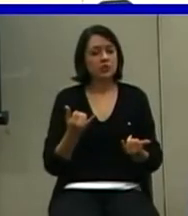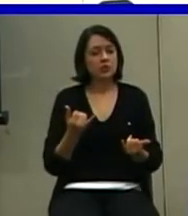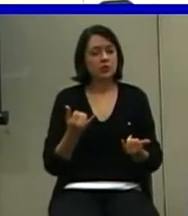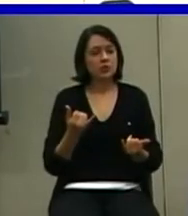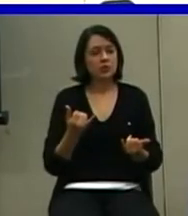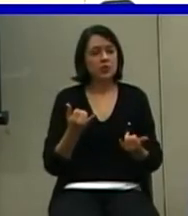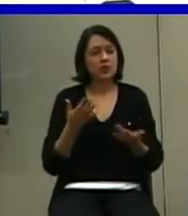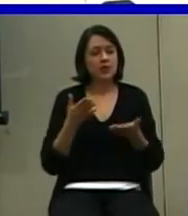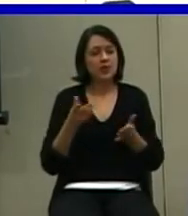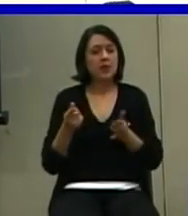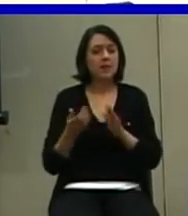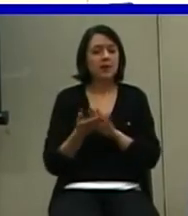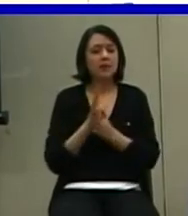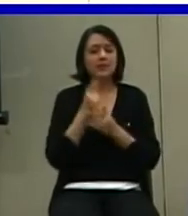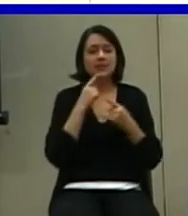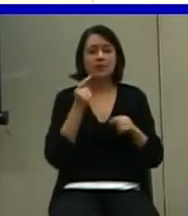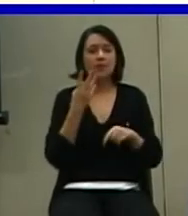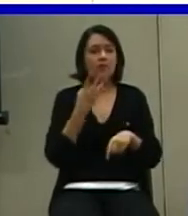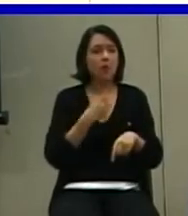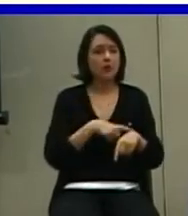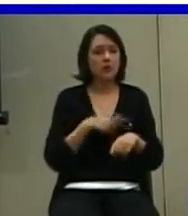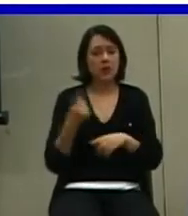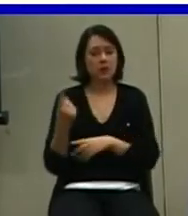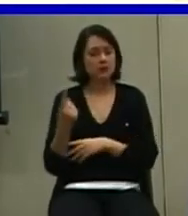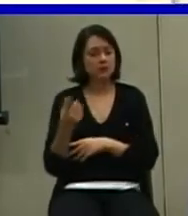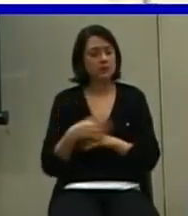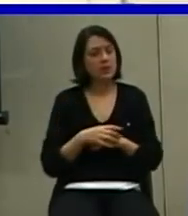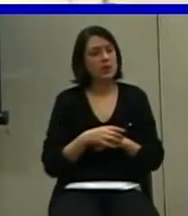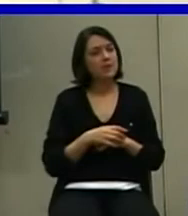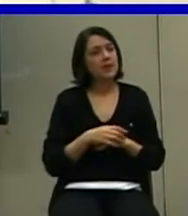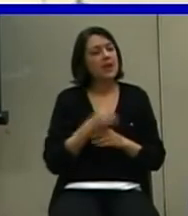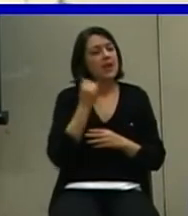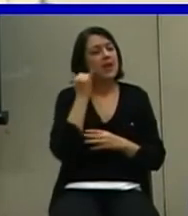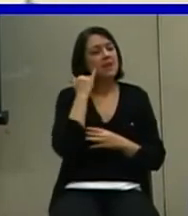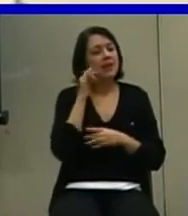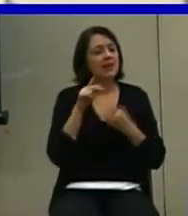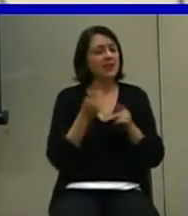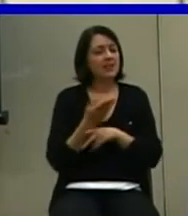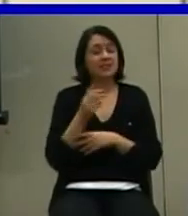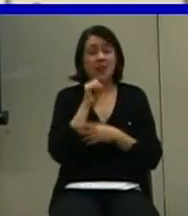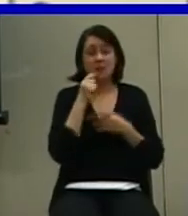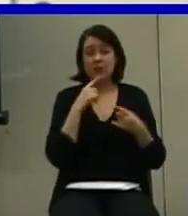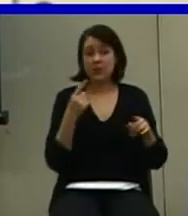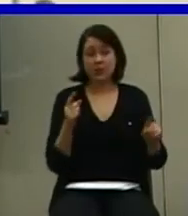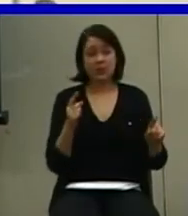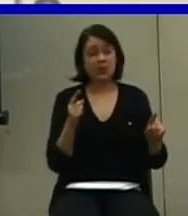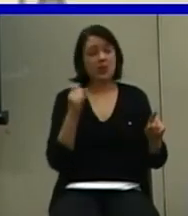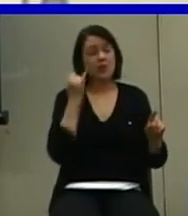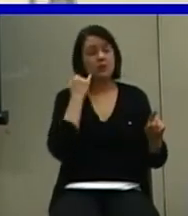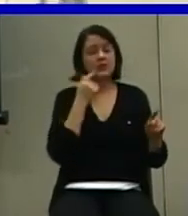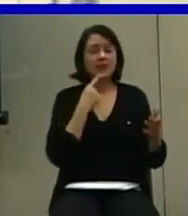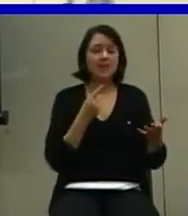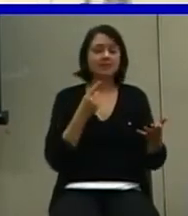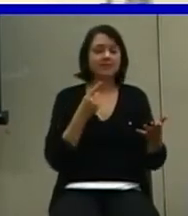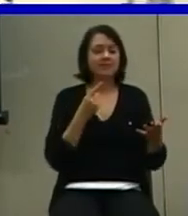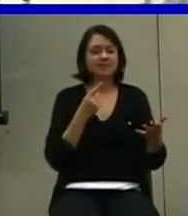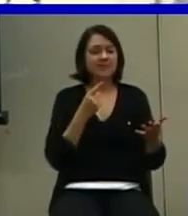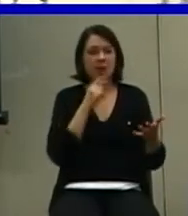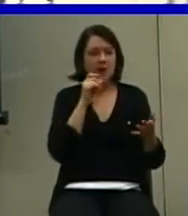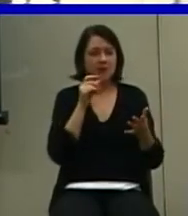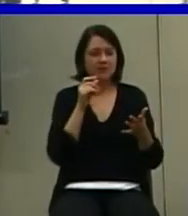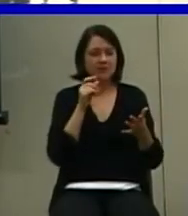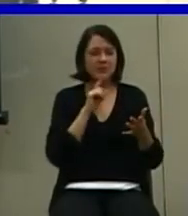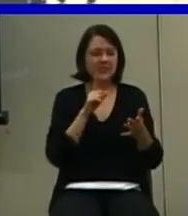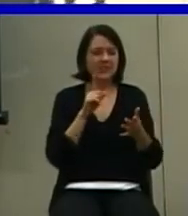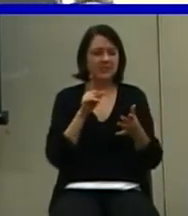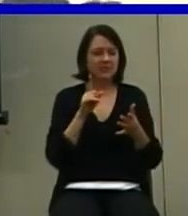be 4-to-1 at a minimum? If those kinds of things don't work, or if we say those aren't relevant, those things